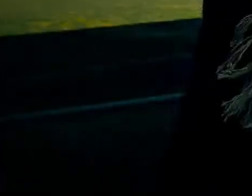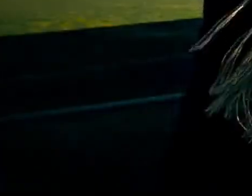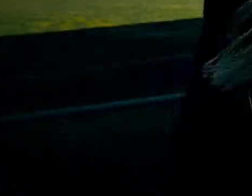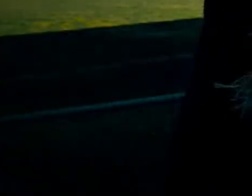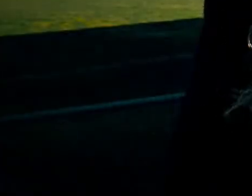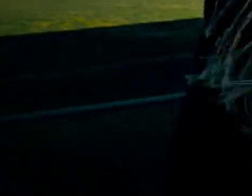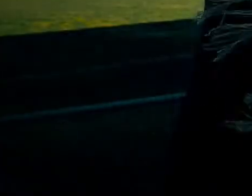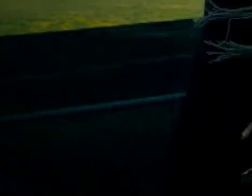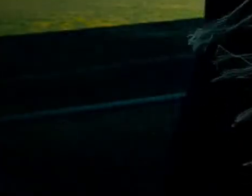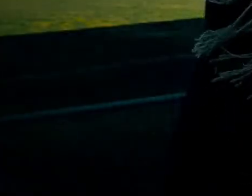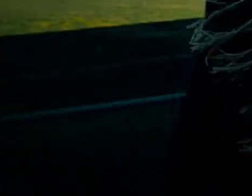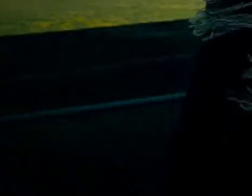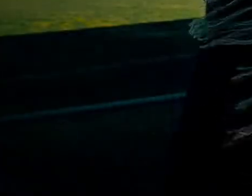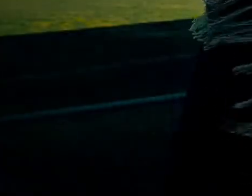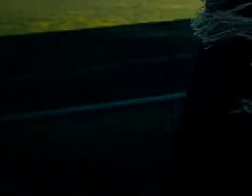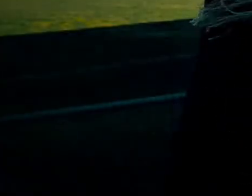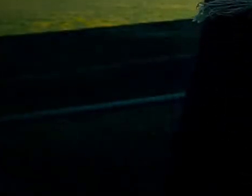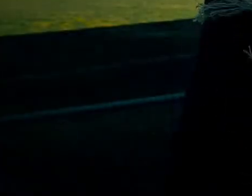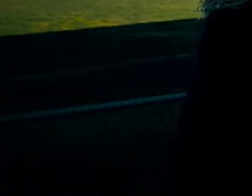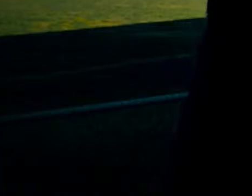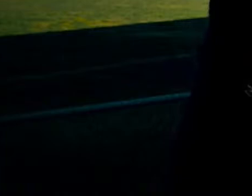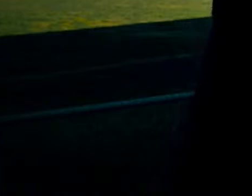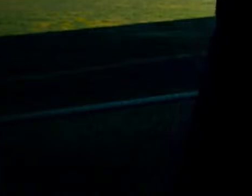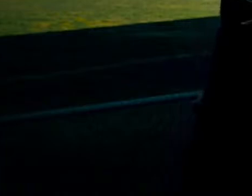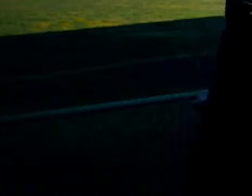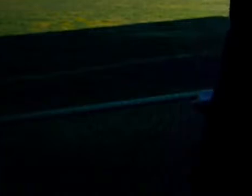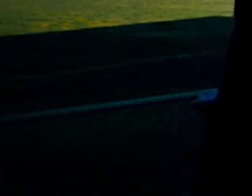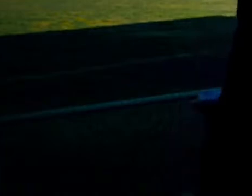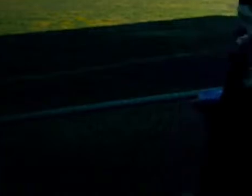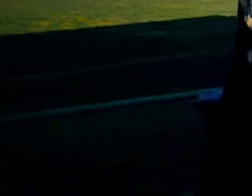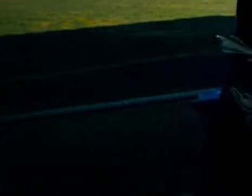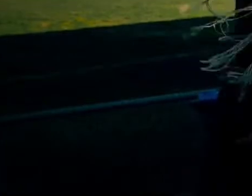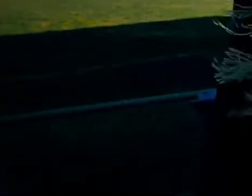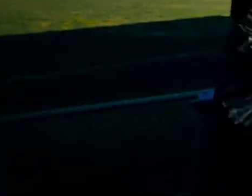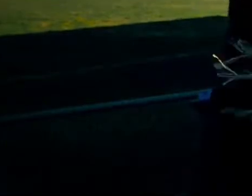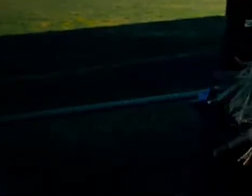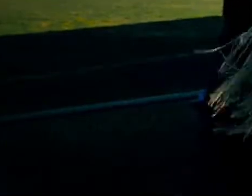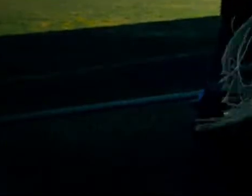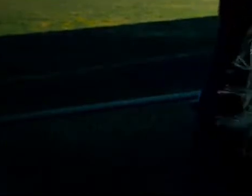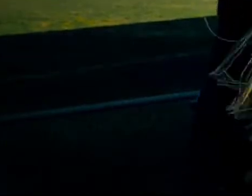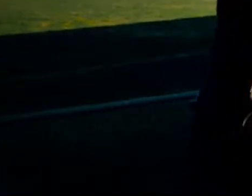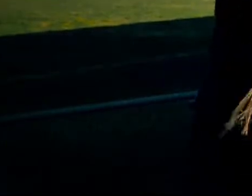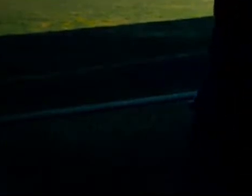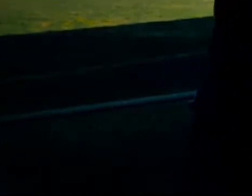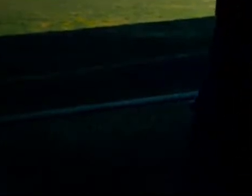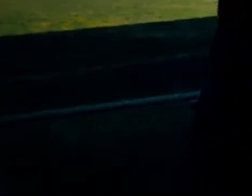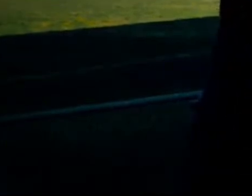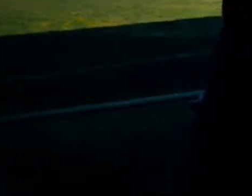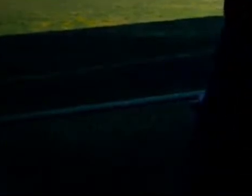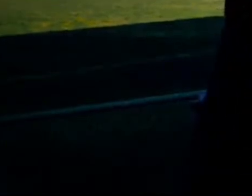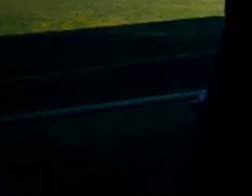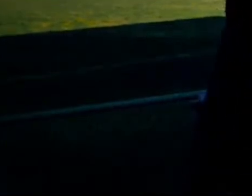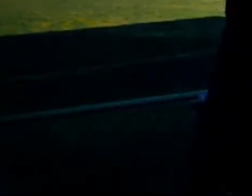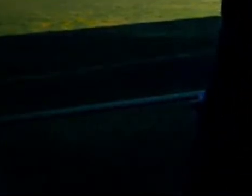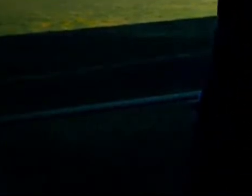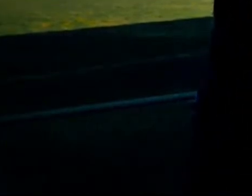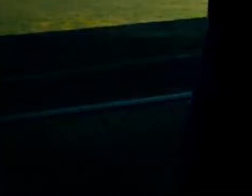was nothing available, and so I thought I'll just try a bit further afield and